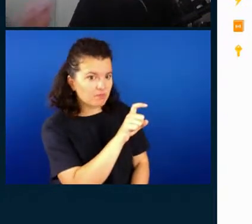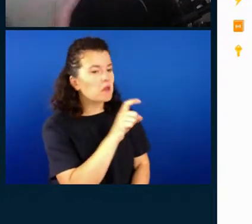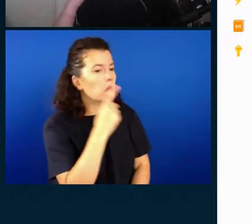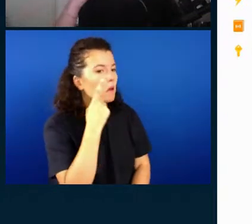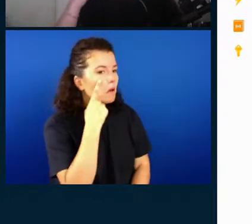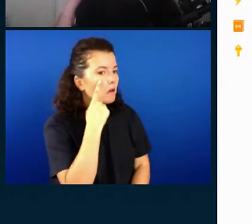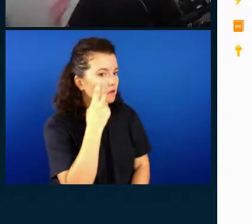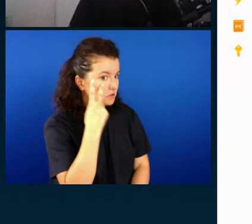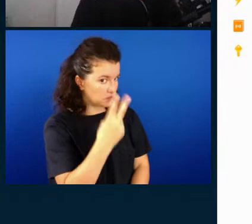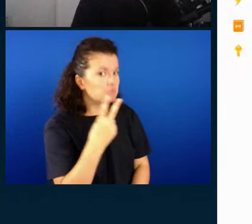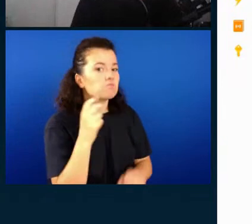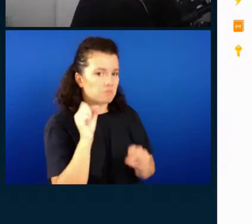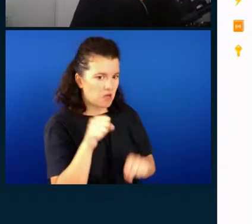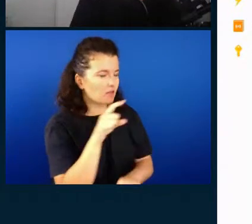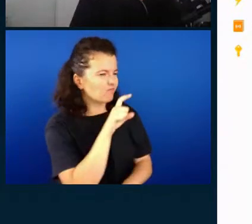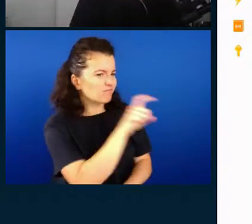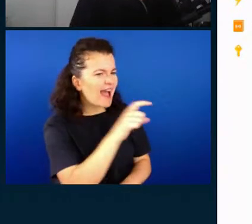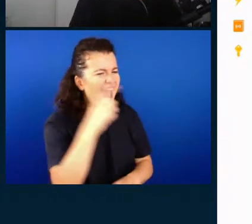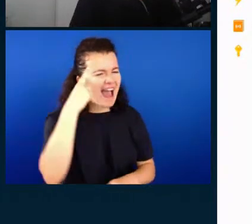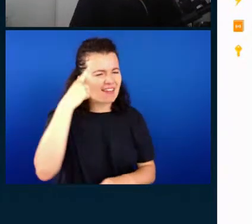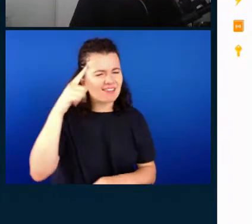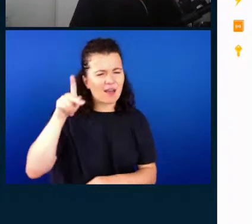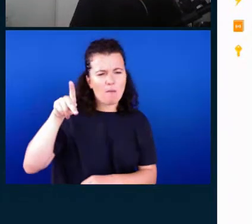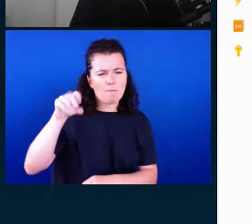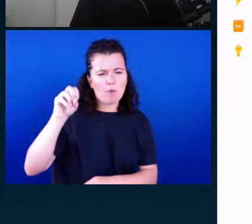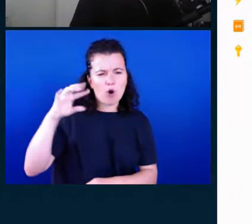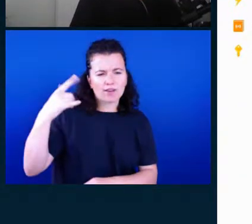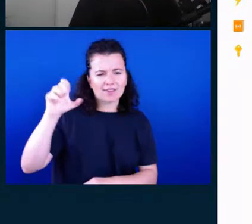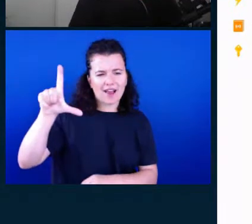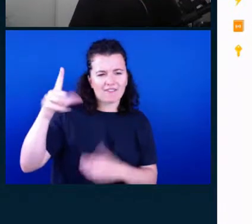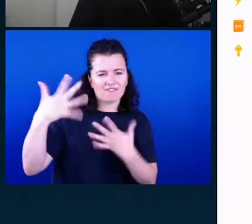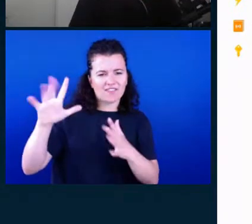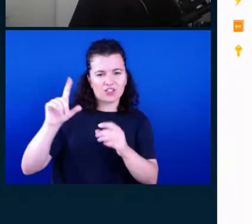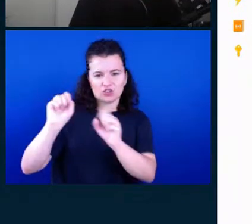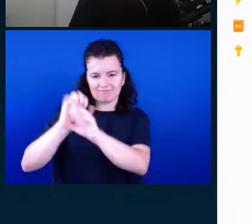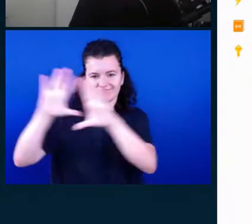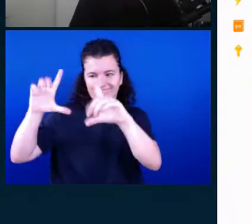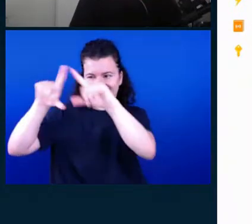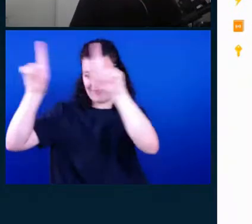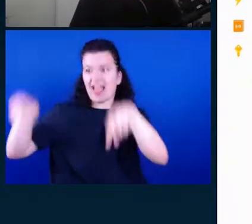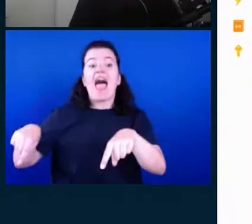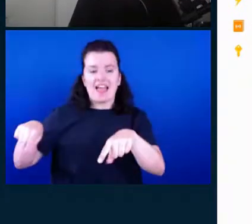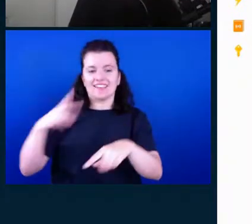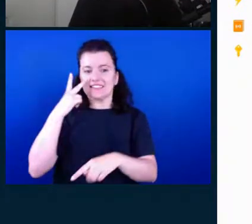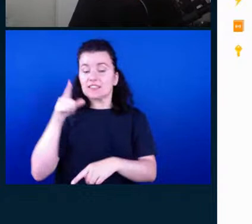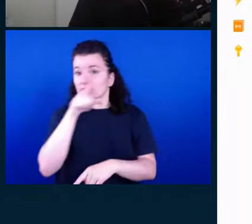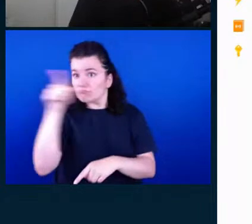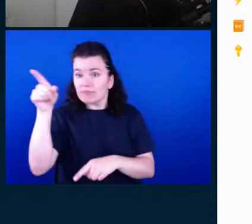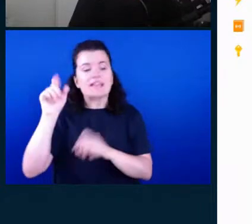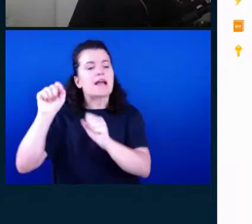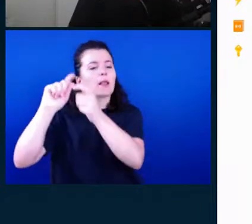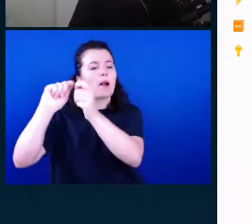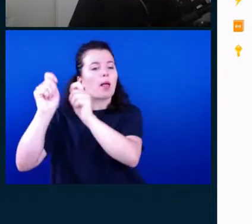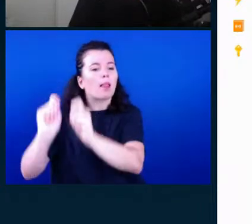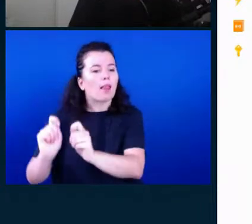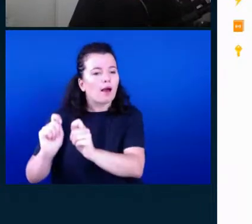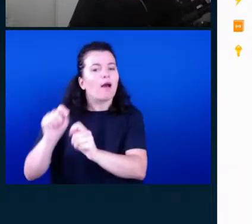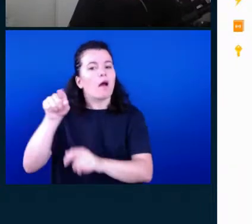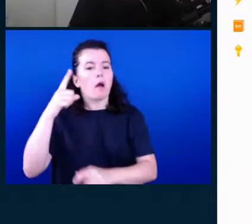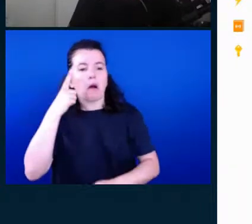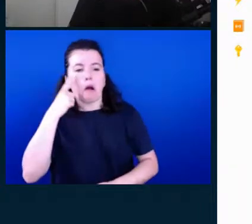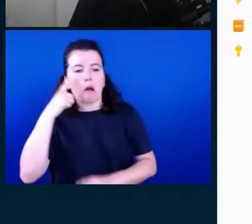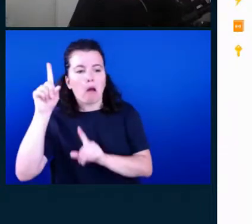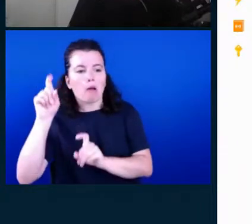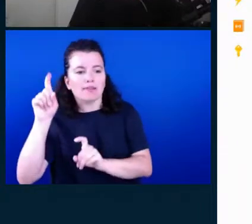this one was created in the portal, so I could do that. I could change things here and start testing with it. What I want to